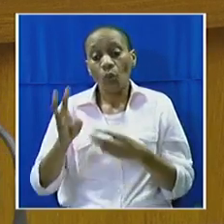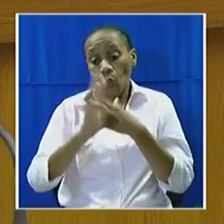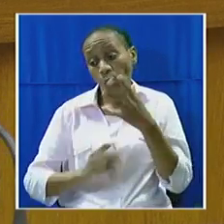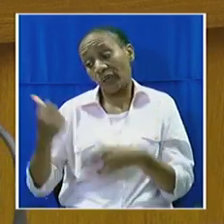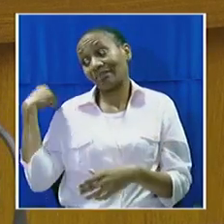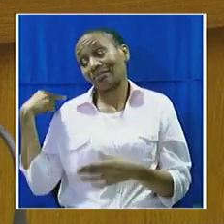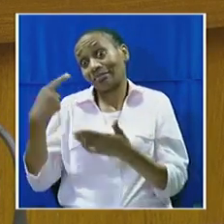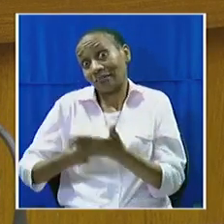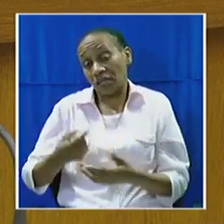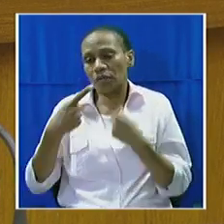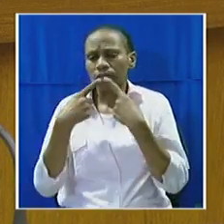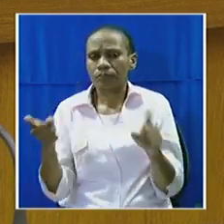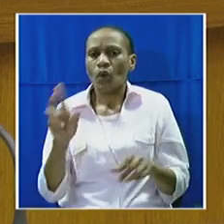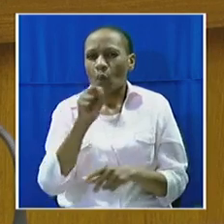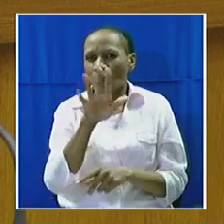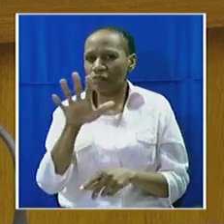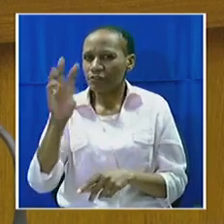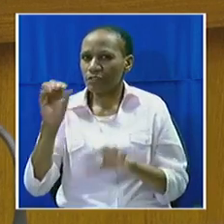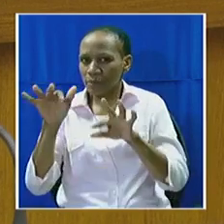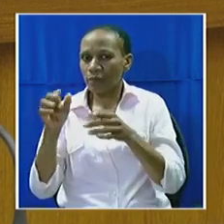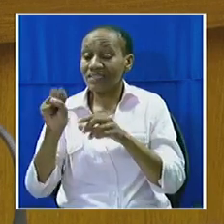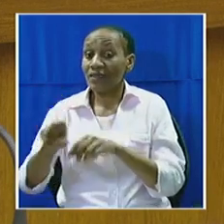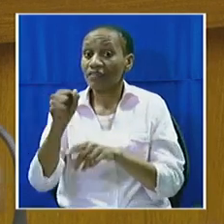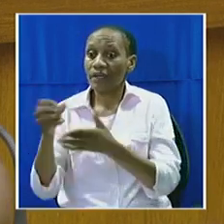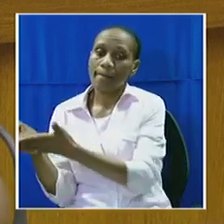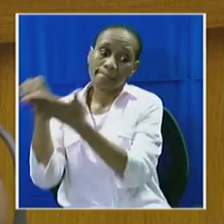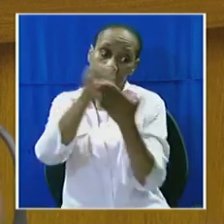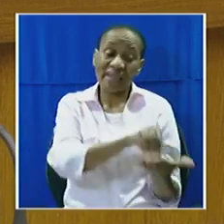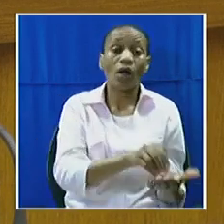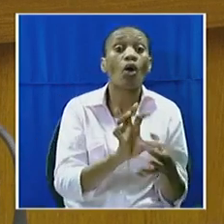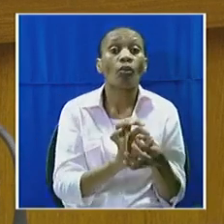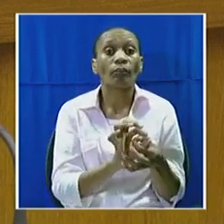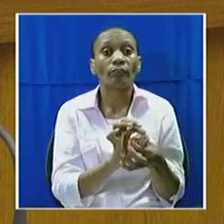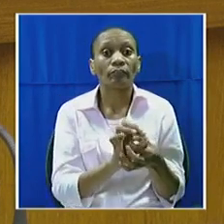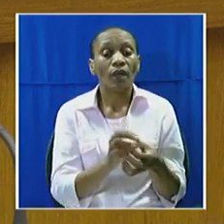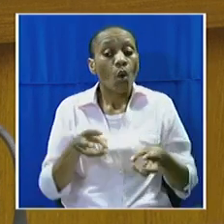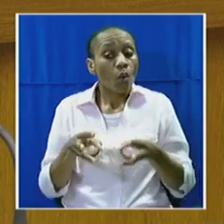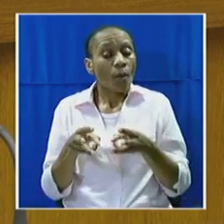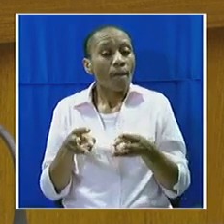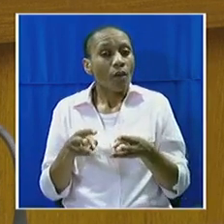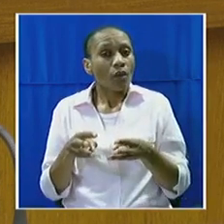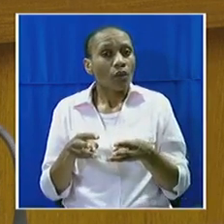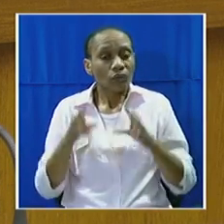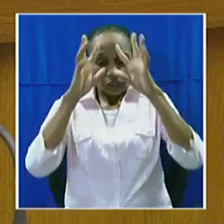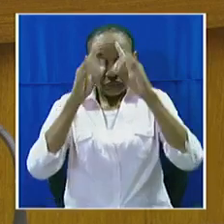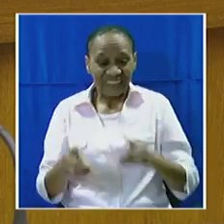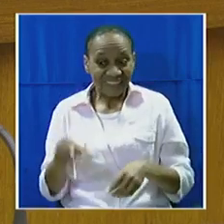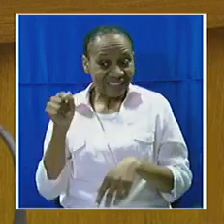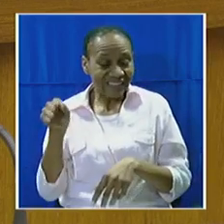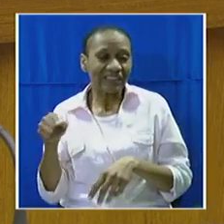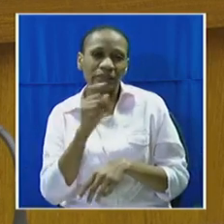been announced that 150 South Africans are coming home. A mission of this magnitude and a decision has